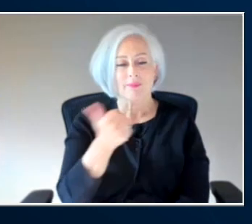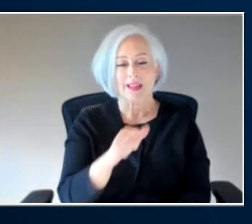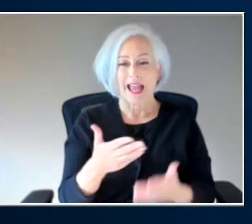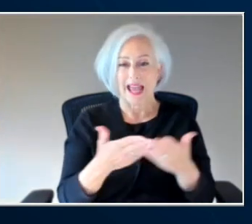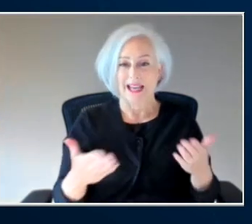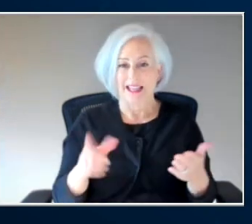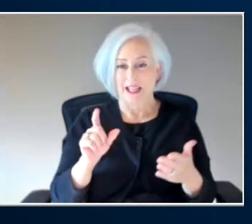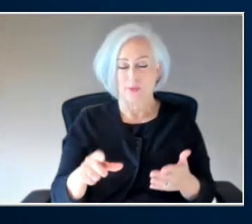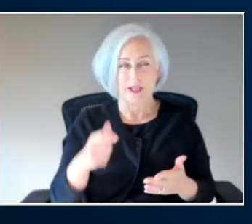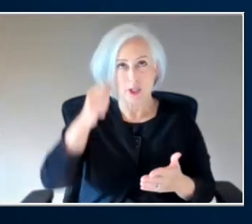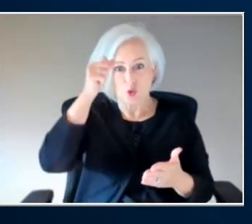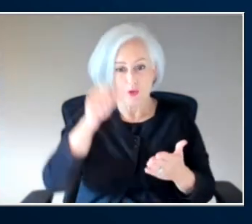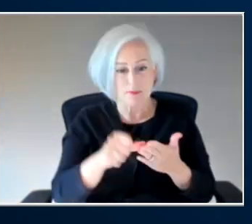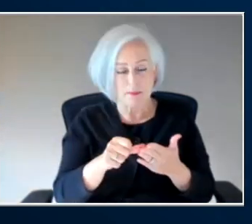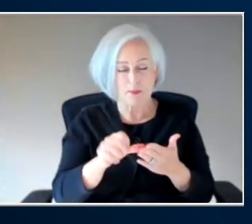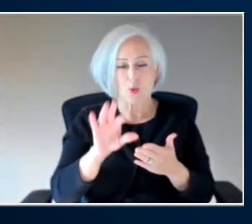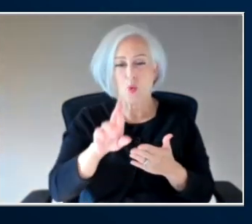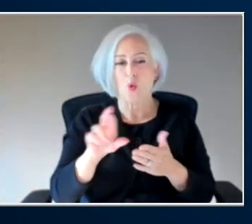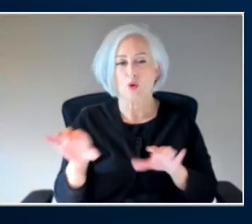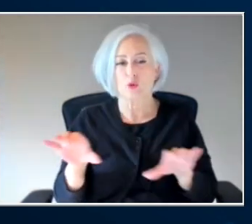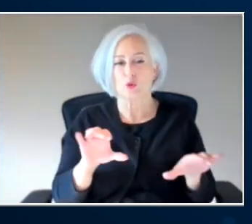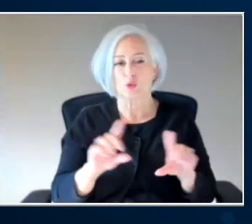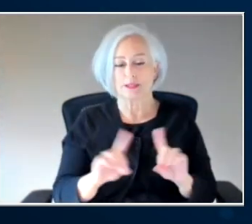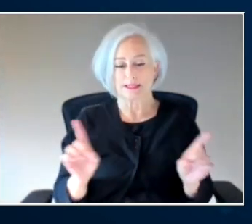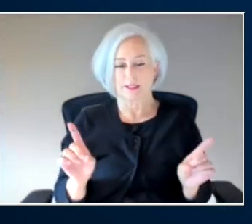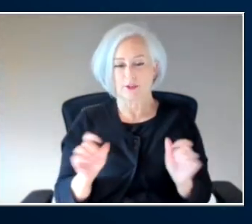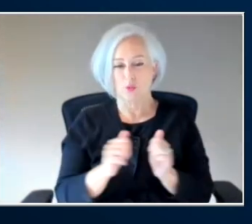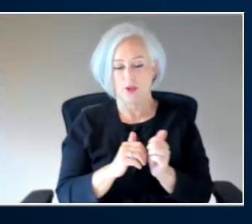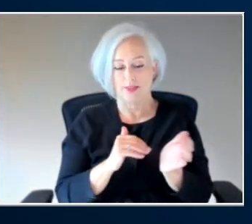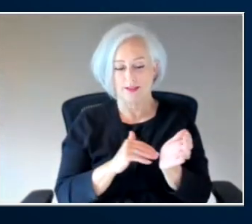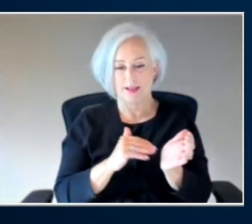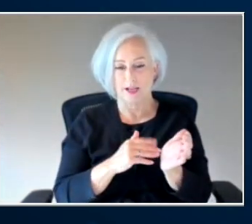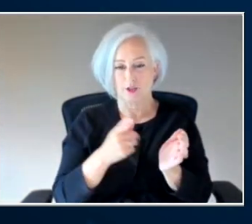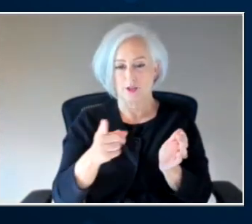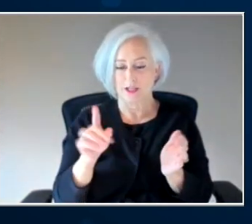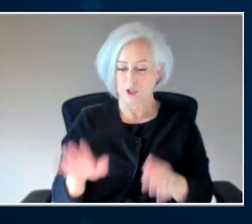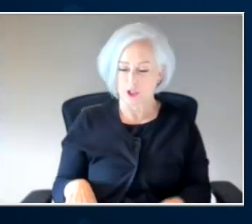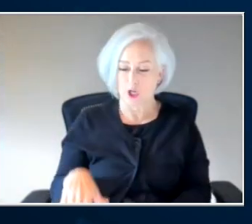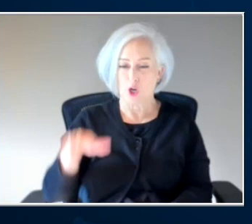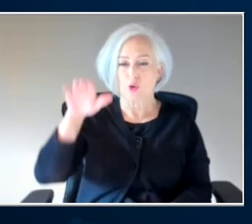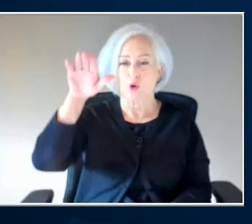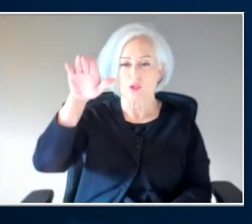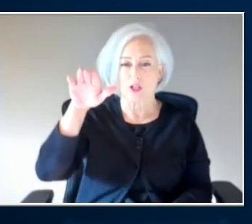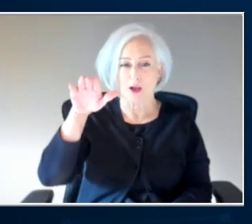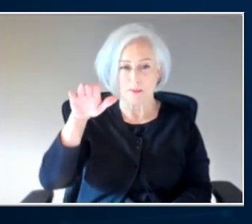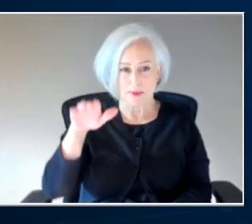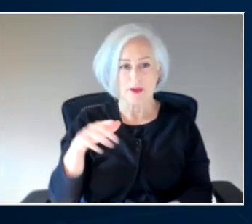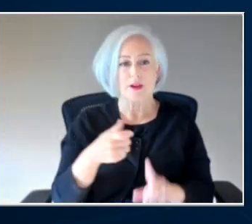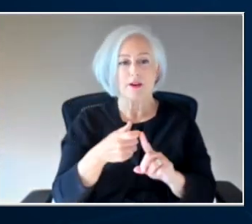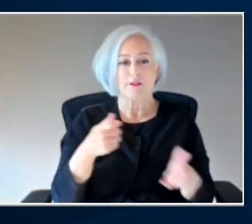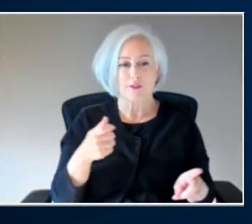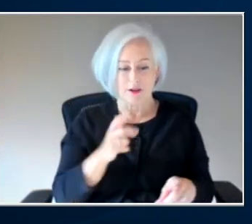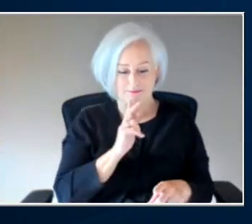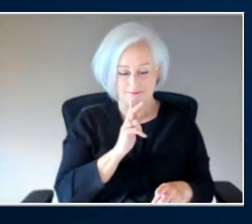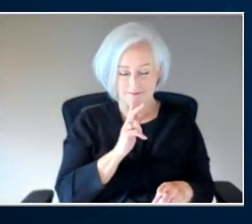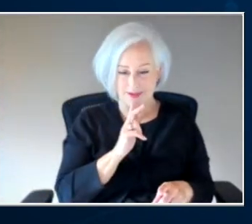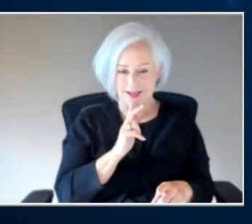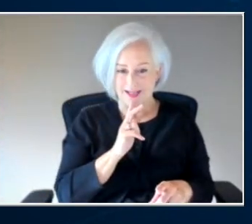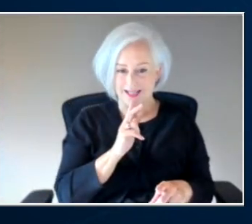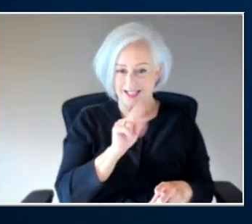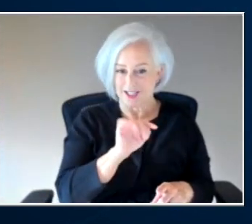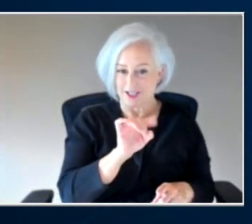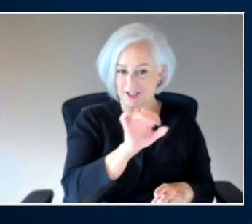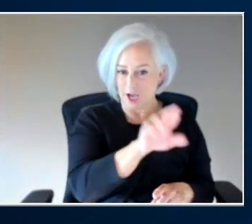do differently with doctors as Addie starts to grow up and make that transition from pediatric into an